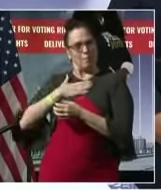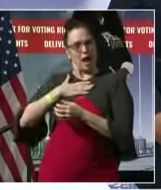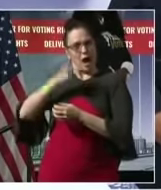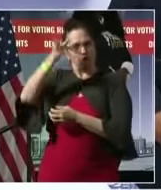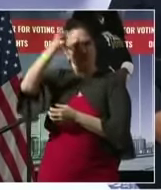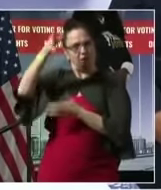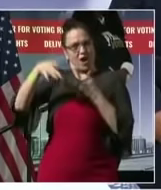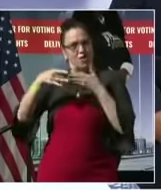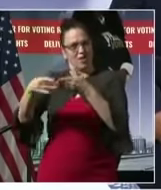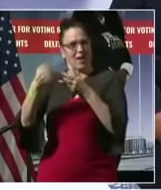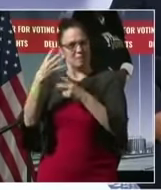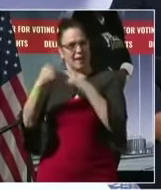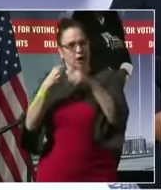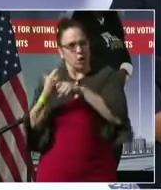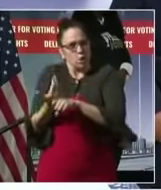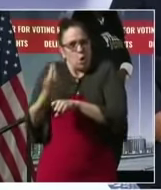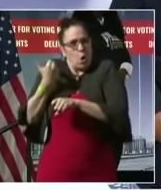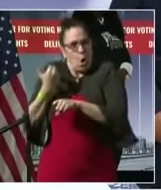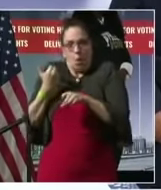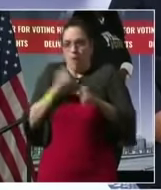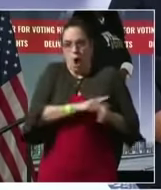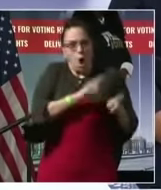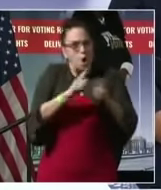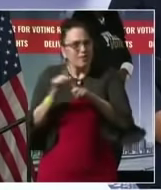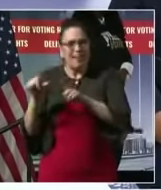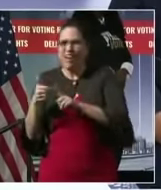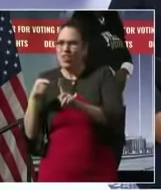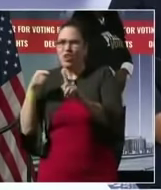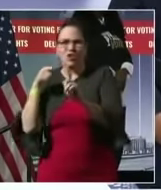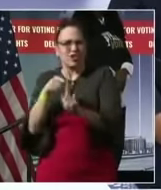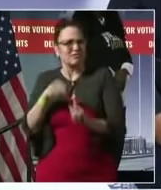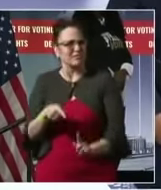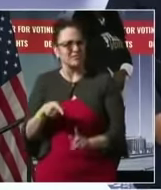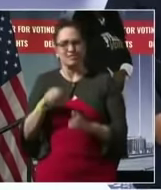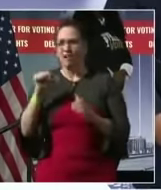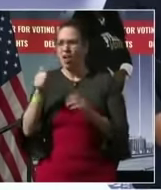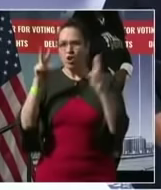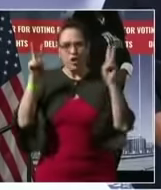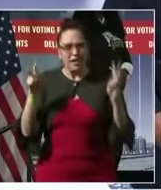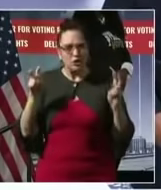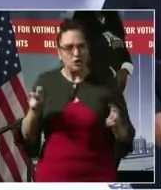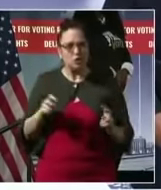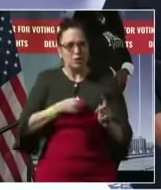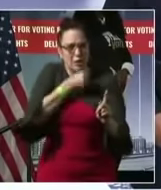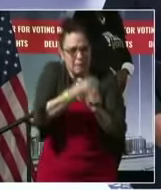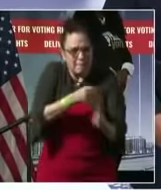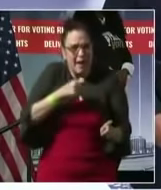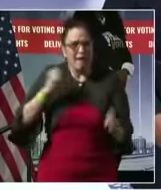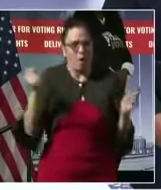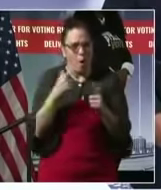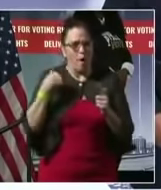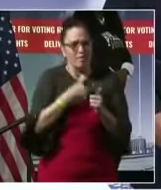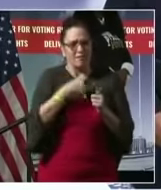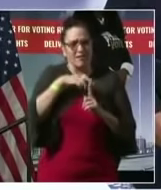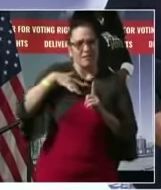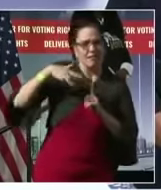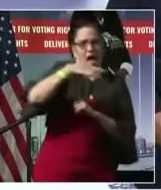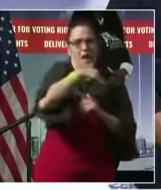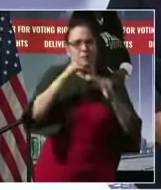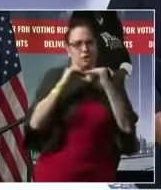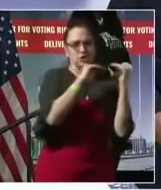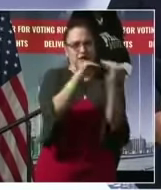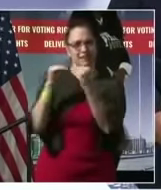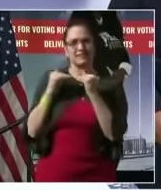But it's also about all the other issues that affect all of us: climate justice, reproductive